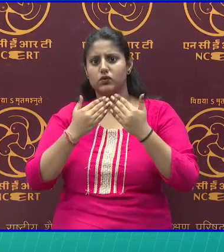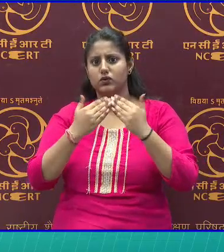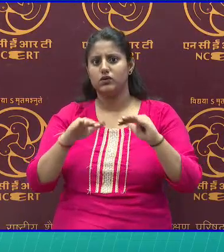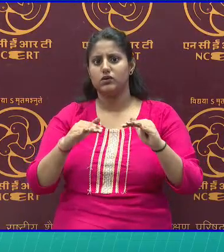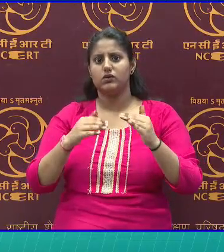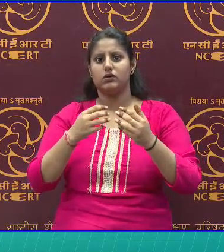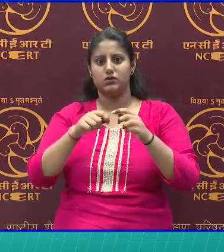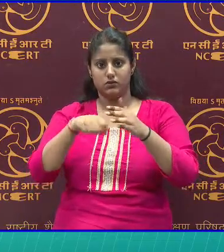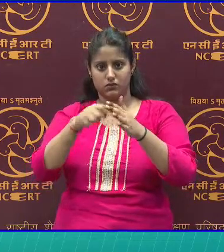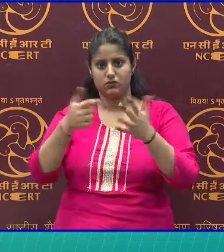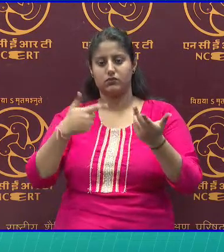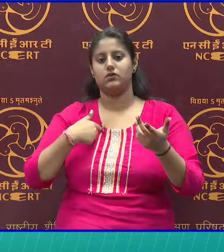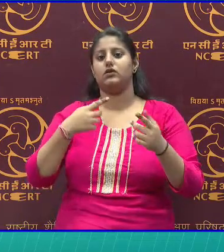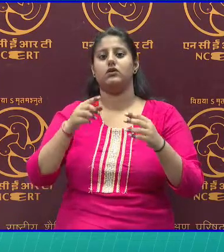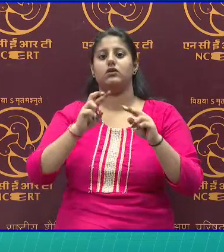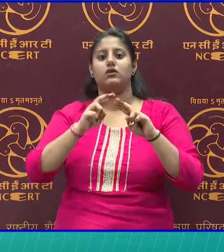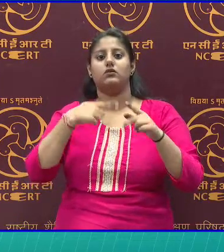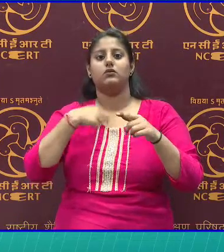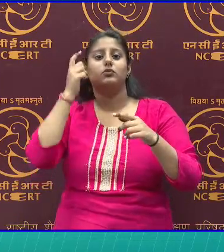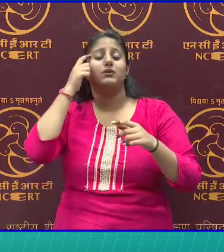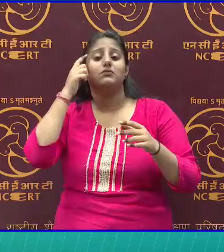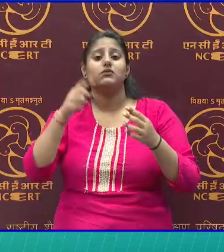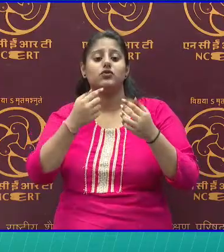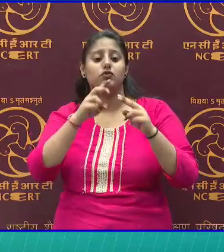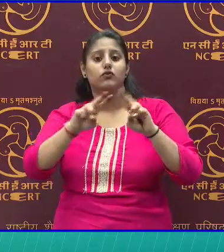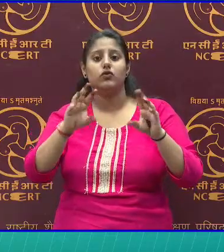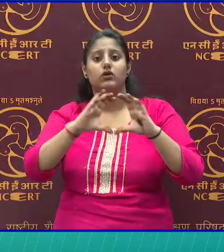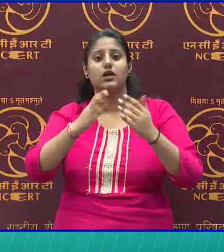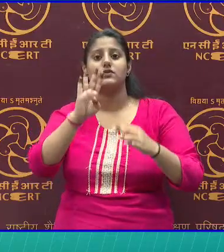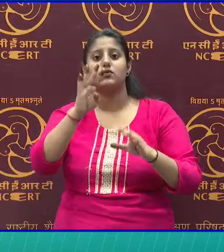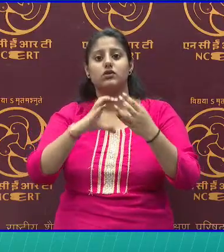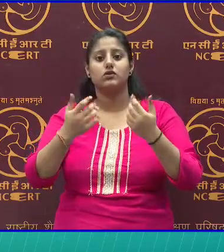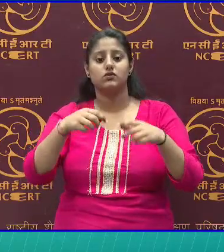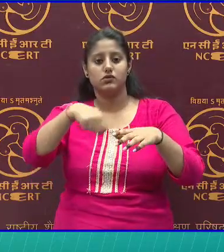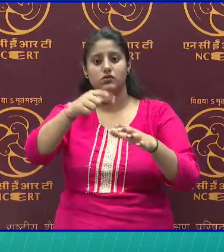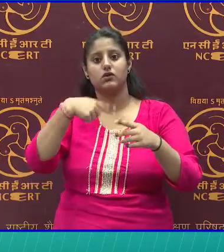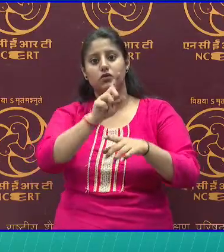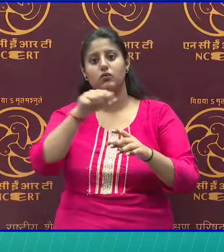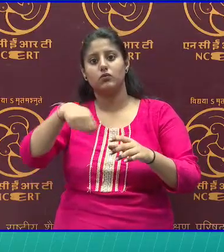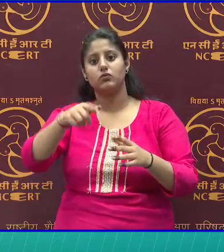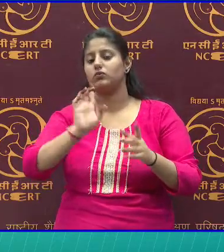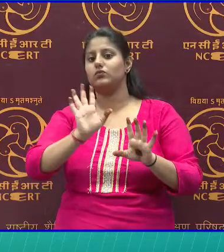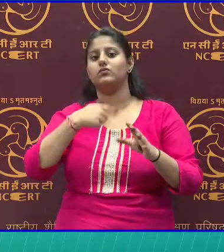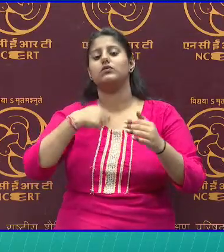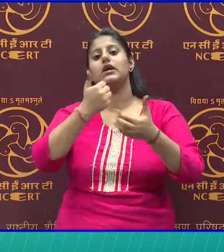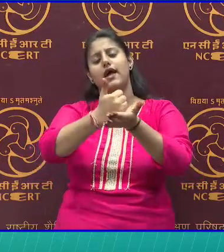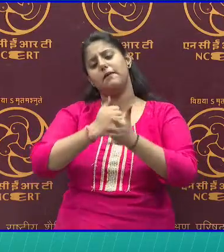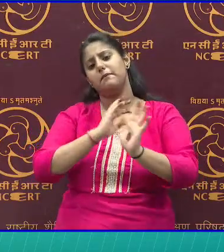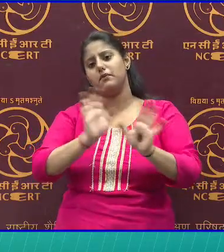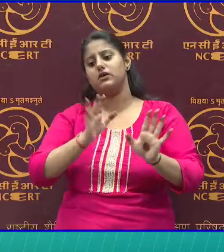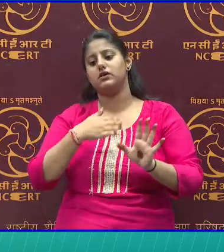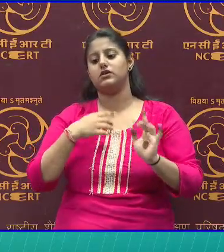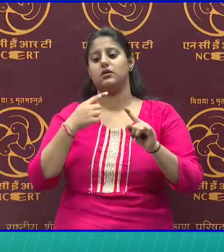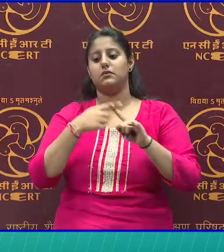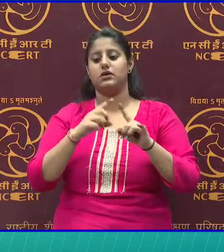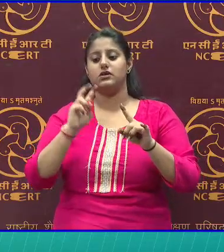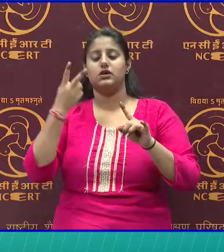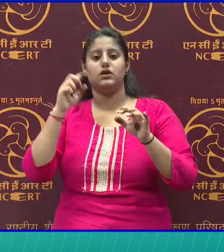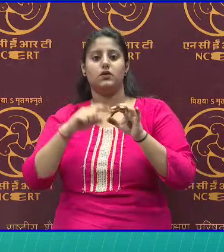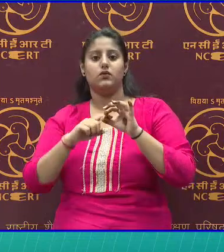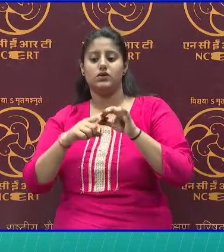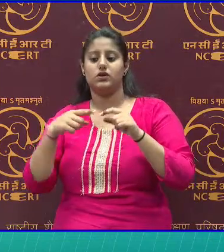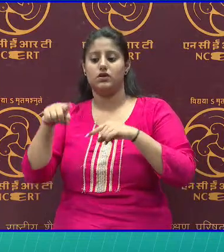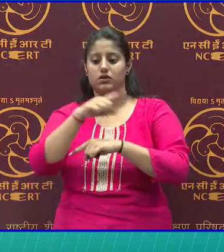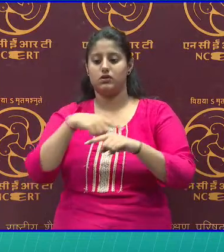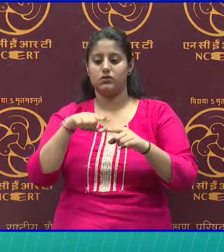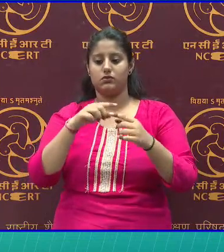children to cook fully, but do you intend to do the help in whoever is cooking at home? And there is another question, do you think all family